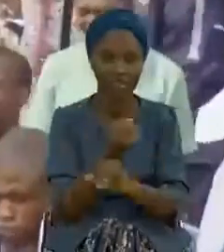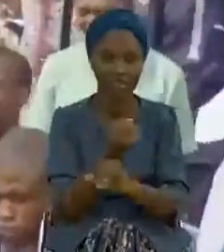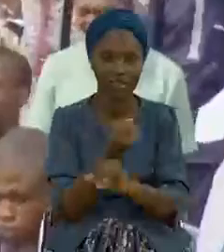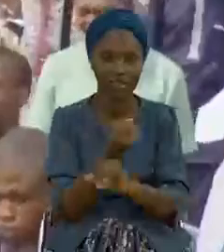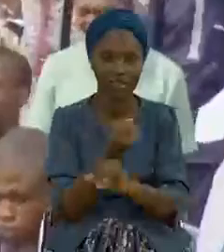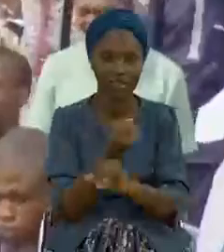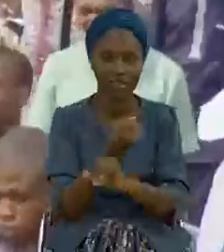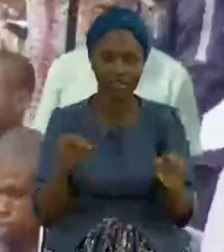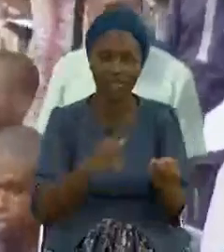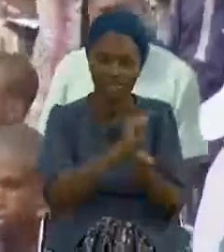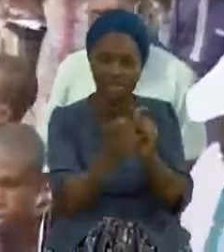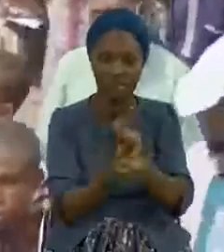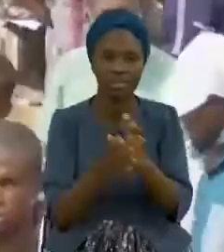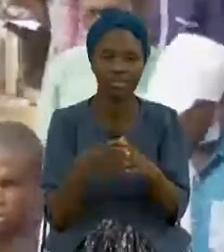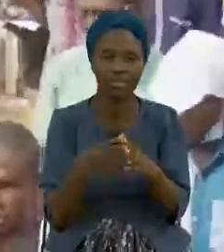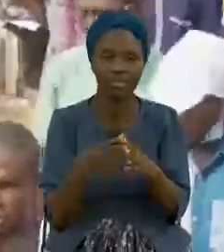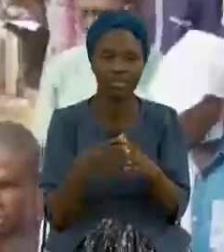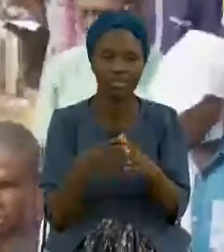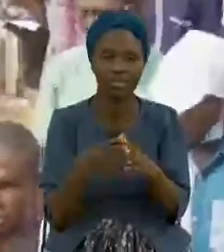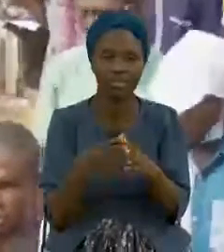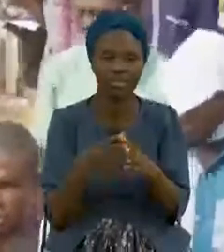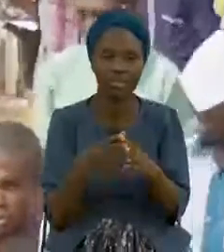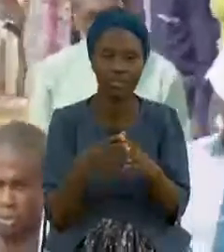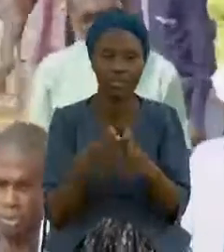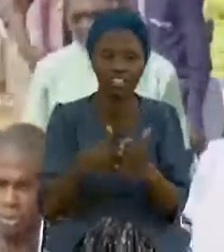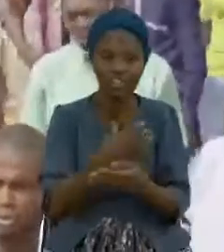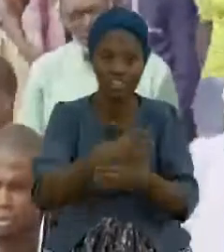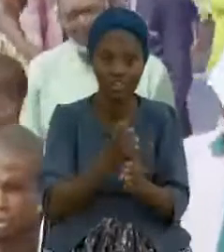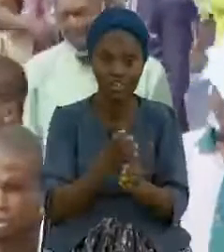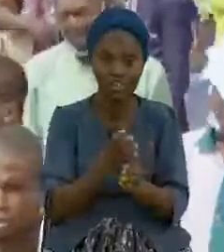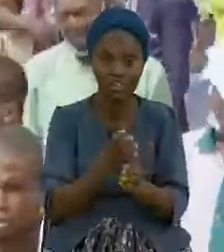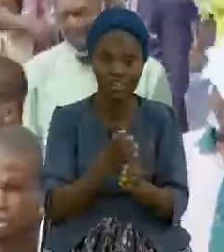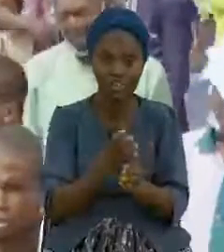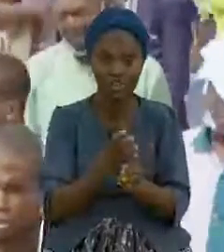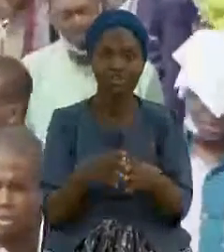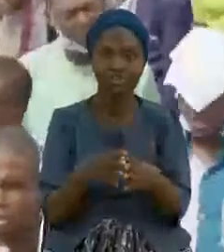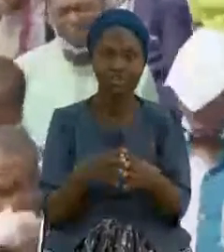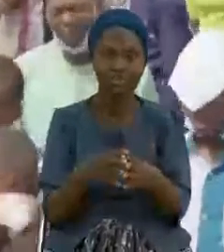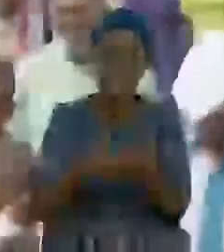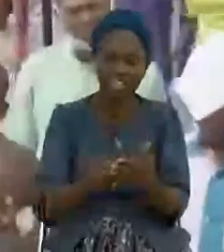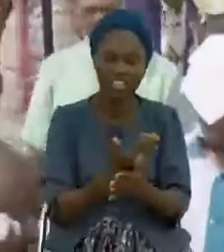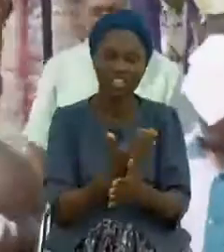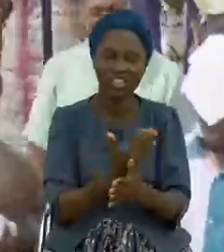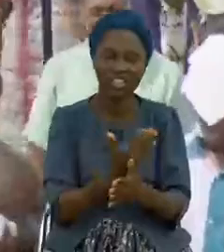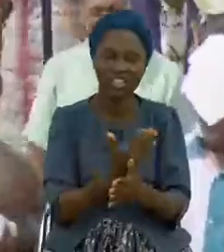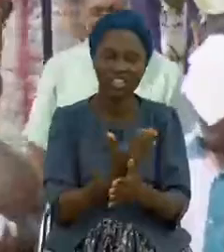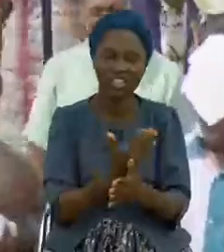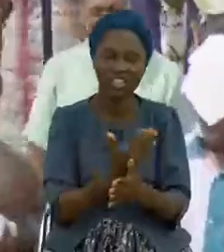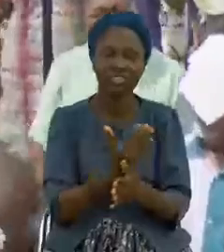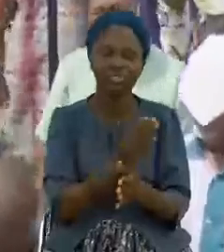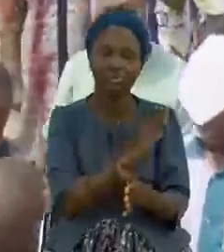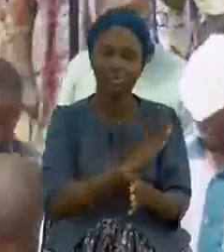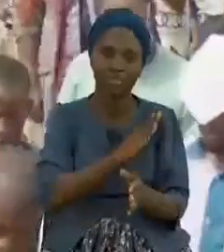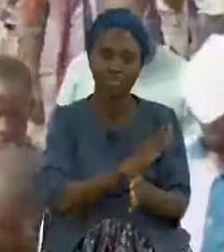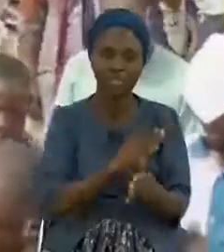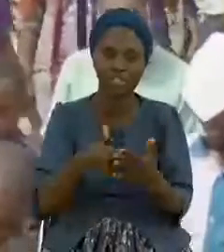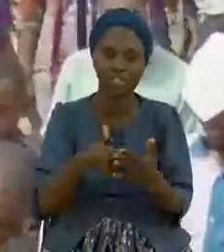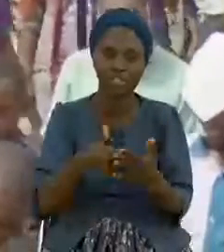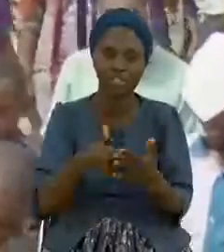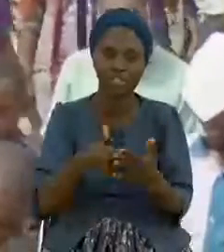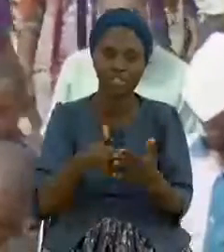New creature, new behavior, new character,